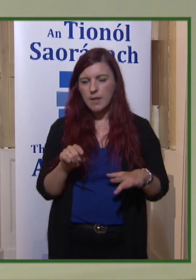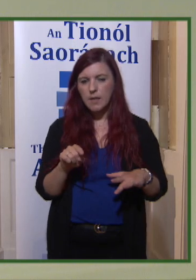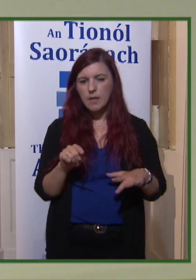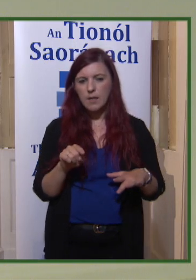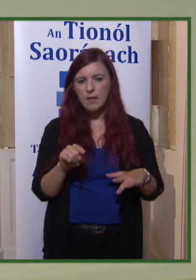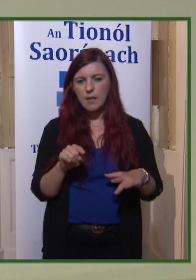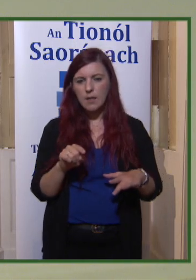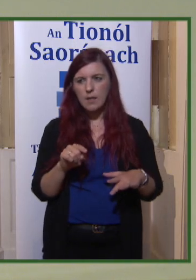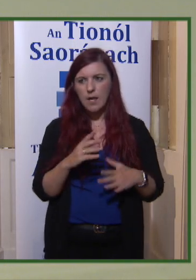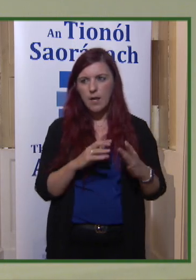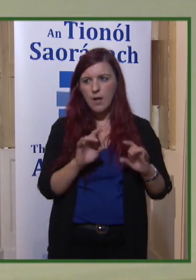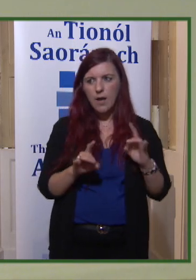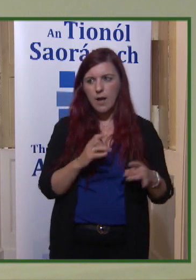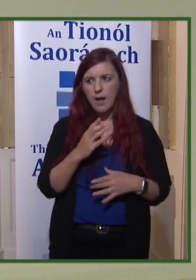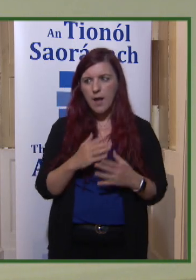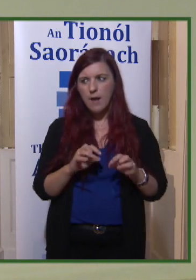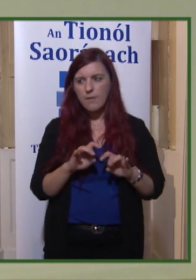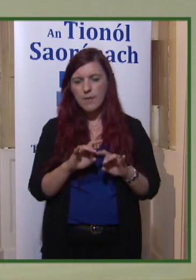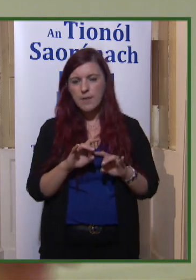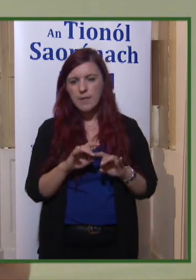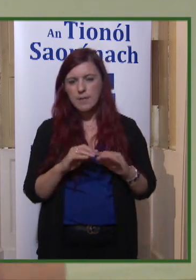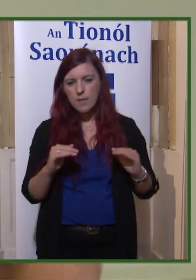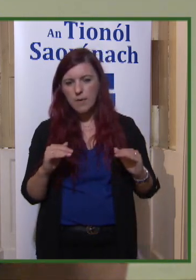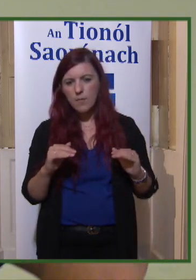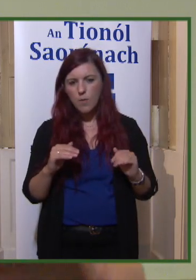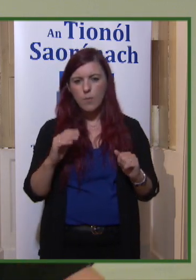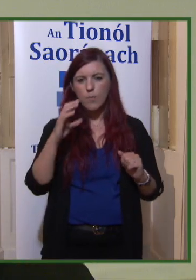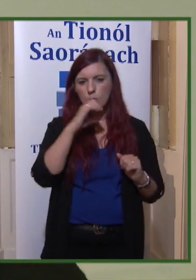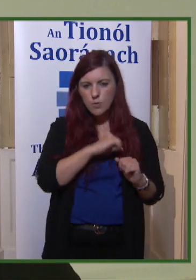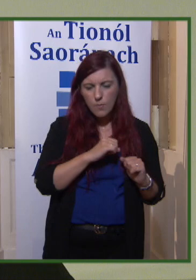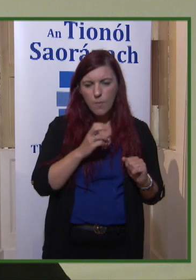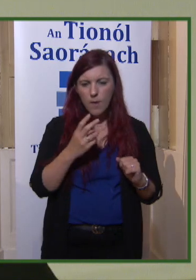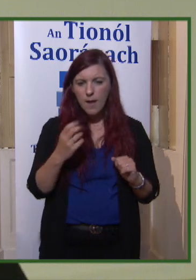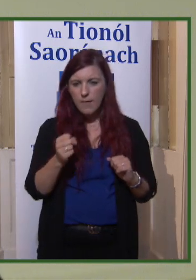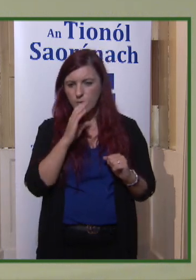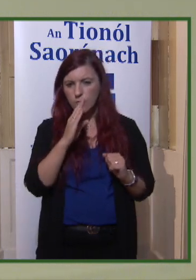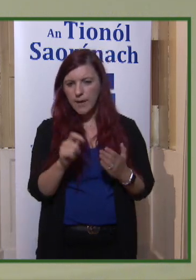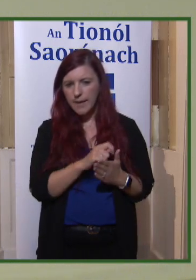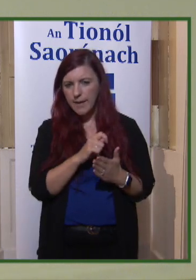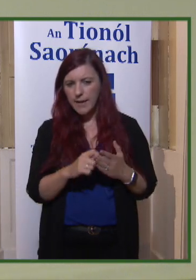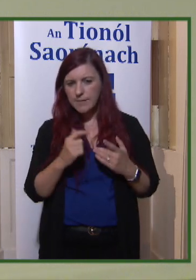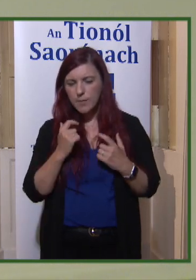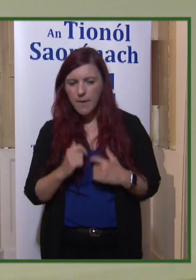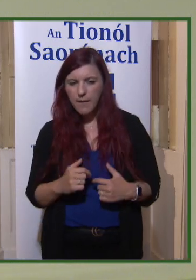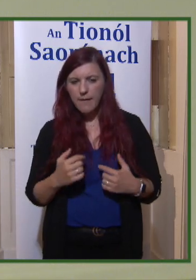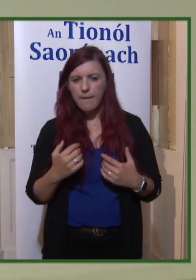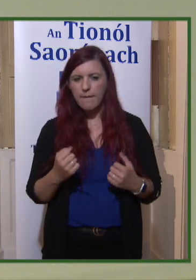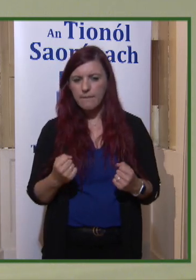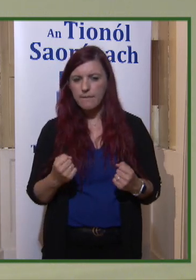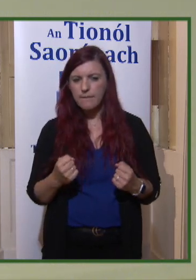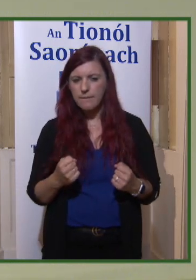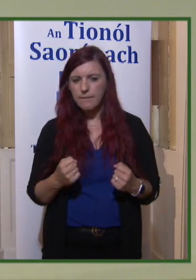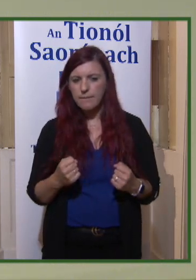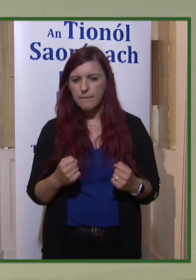question, and half of the table thought it was assuming that there would be a directly elected mayor, and as to the